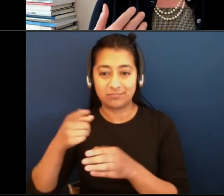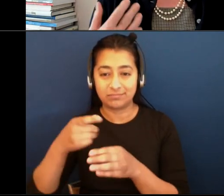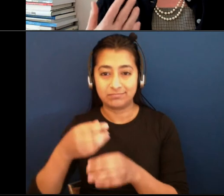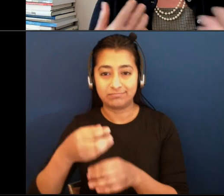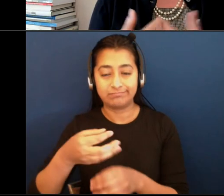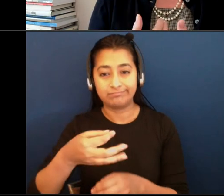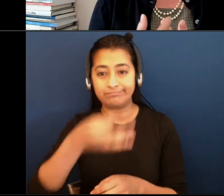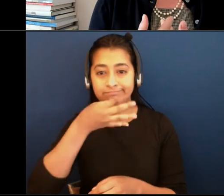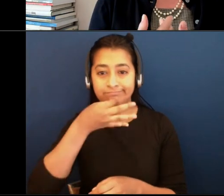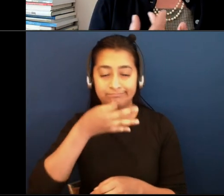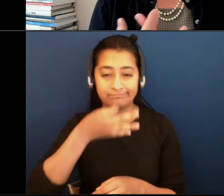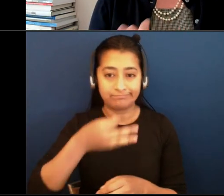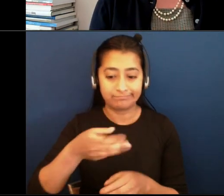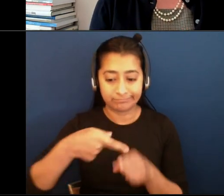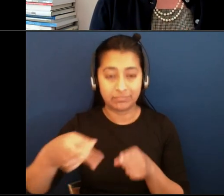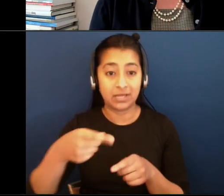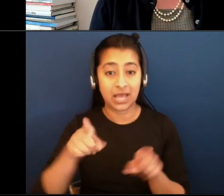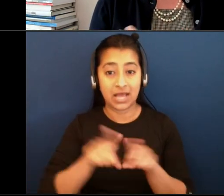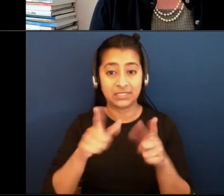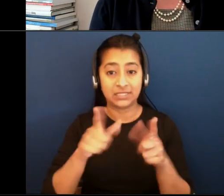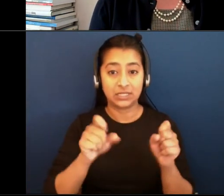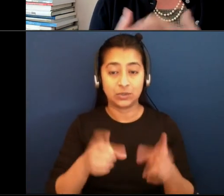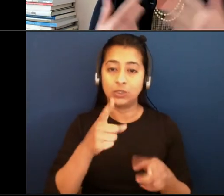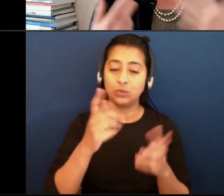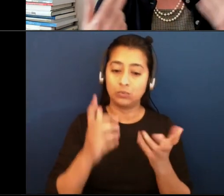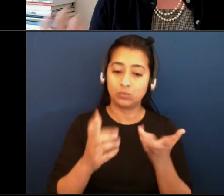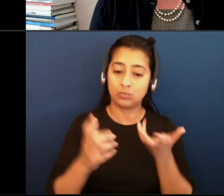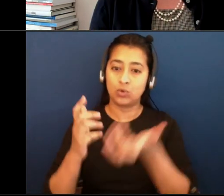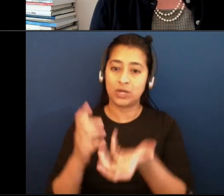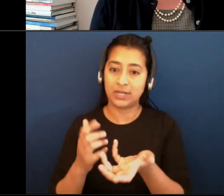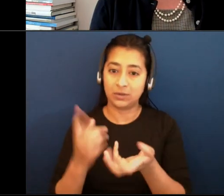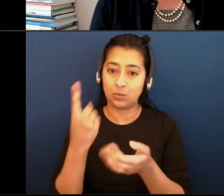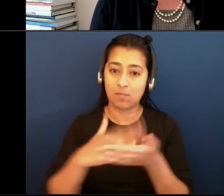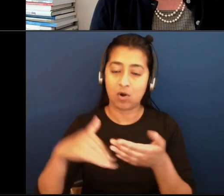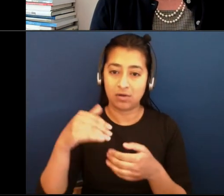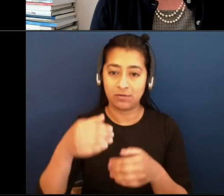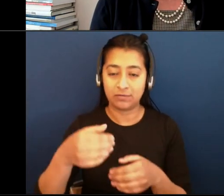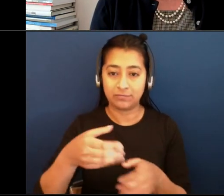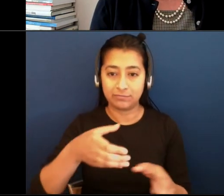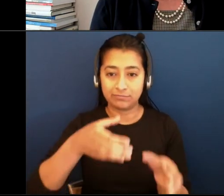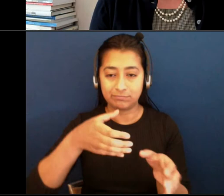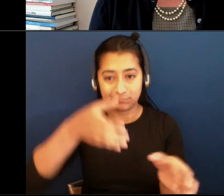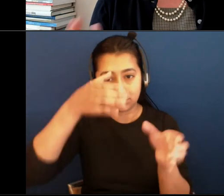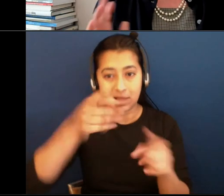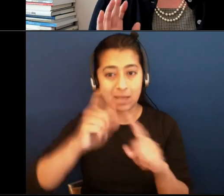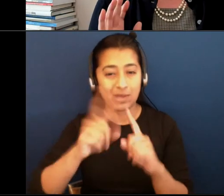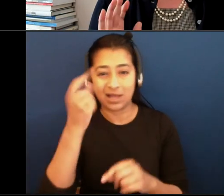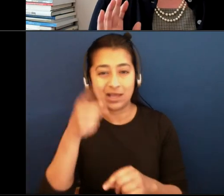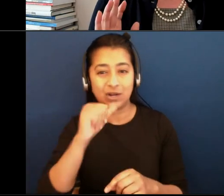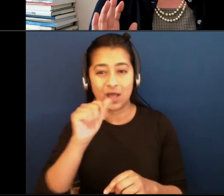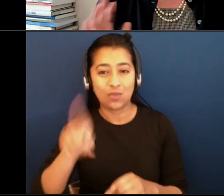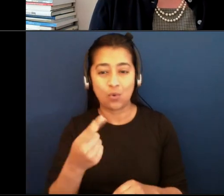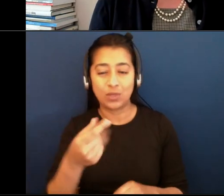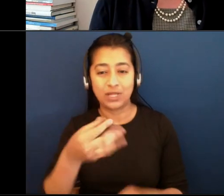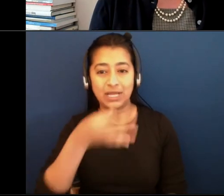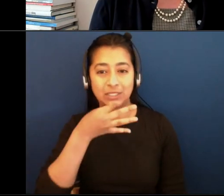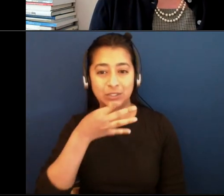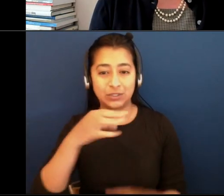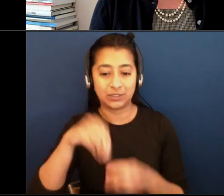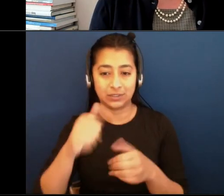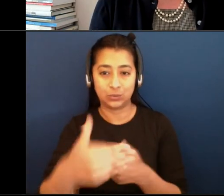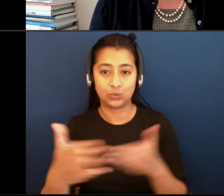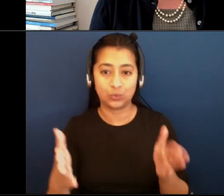you know, as a linguist, you're bringing one kind of expertise, but you're by no means the only expert in the room. And so, you